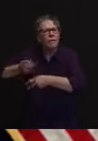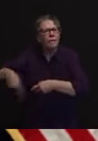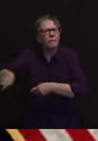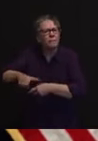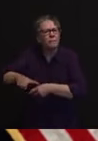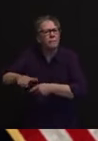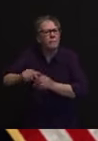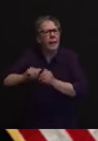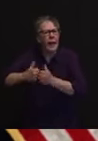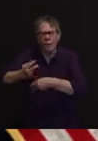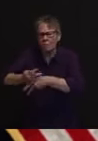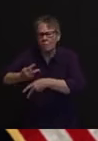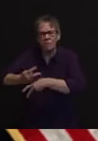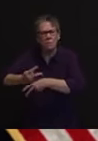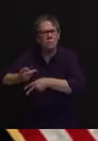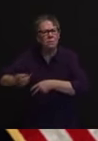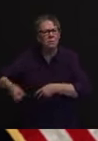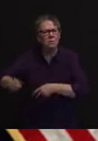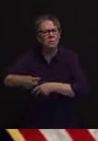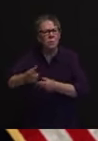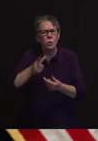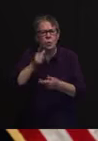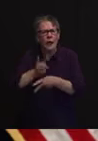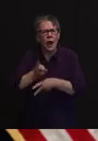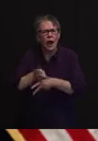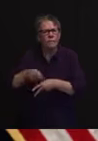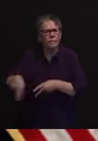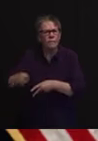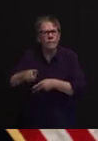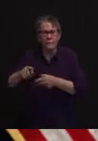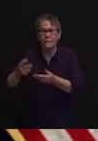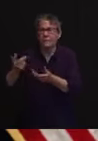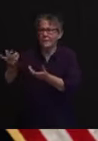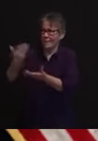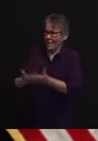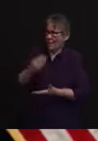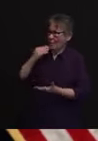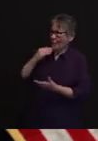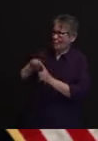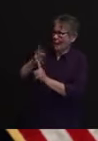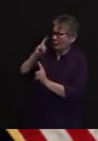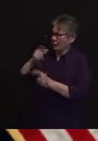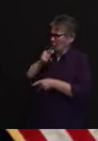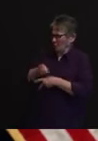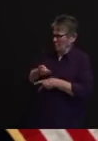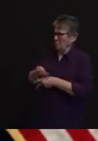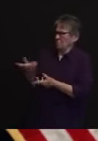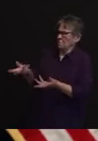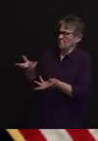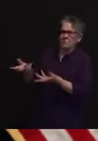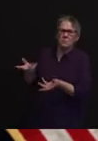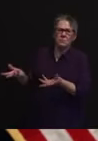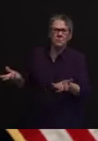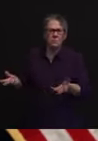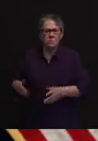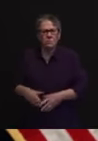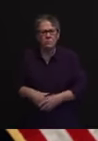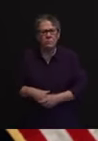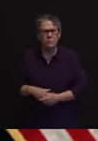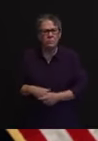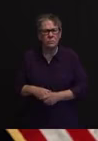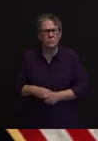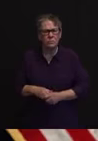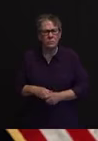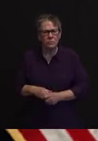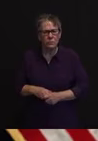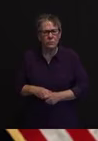then you and Pat can come in if that's okay. Part of the reason why this is both the question on how